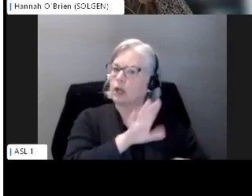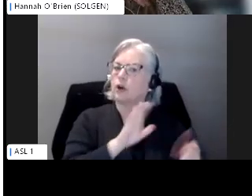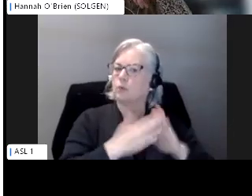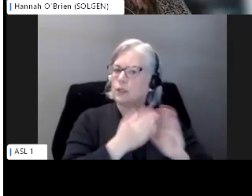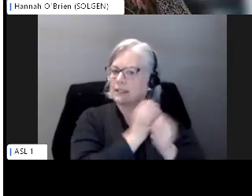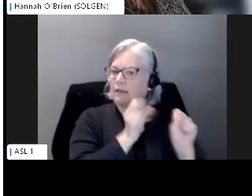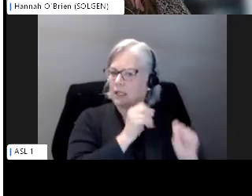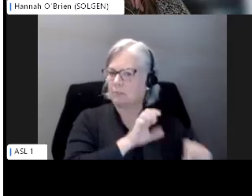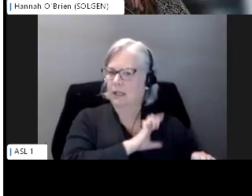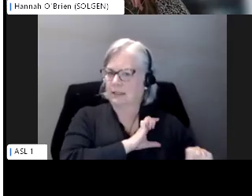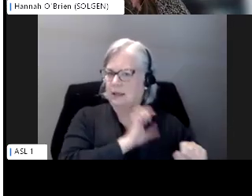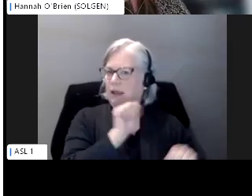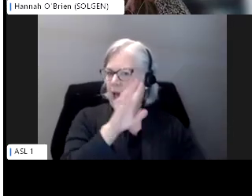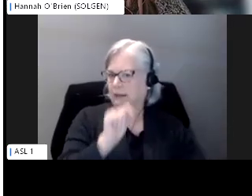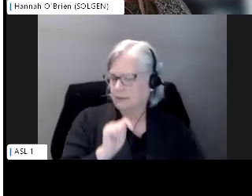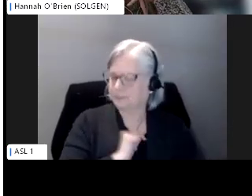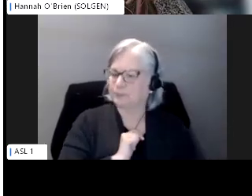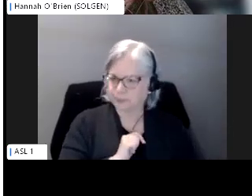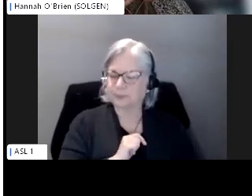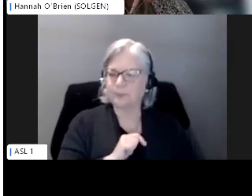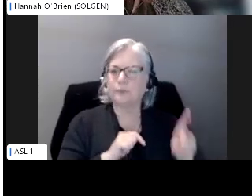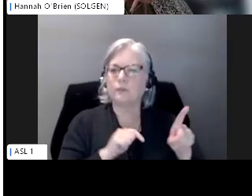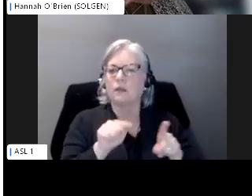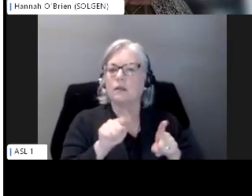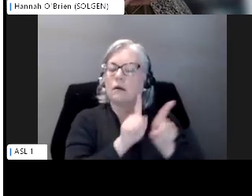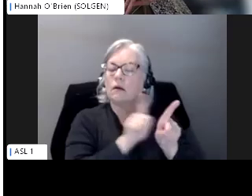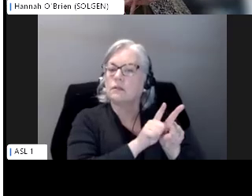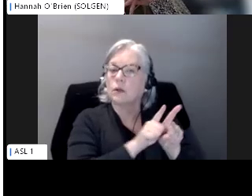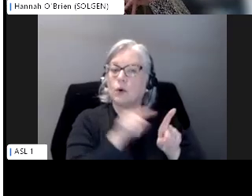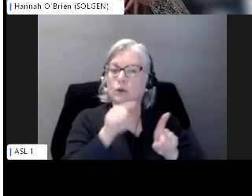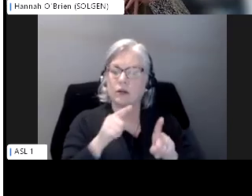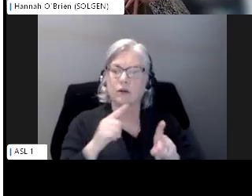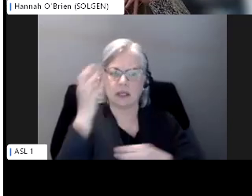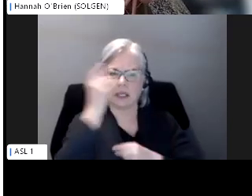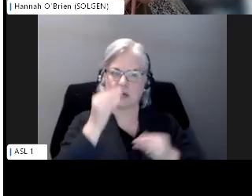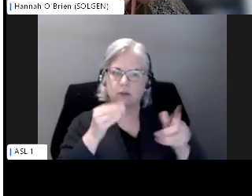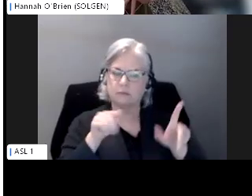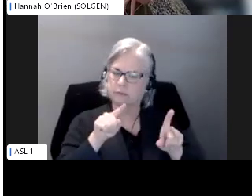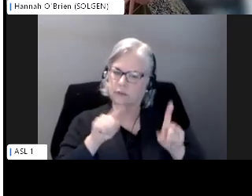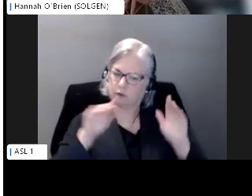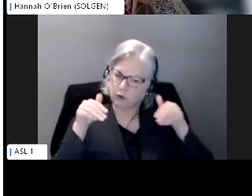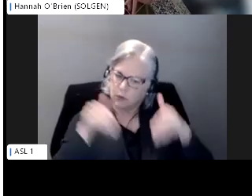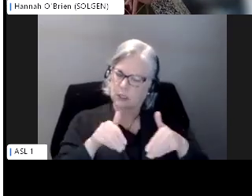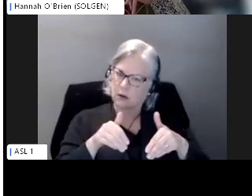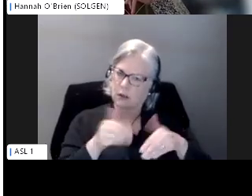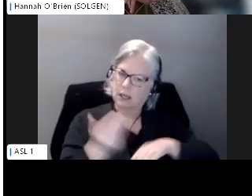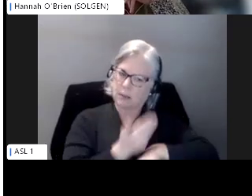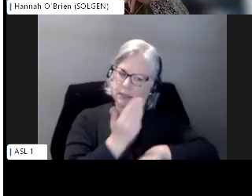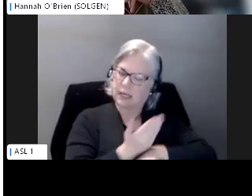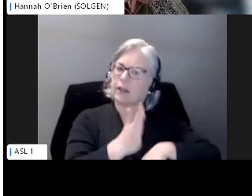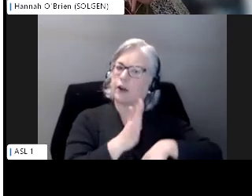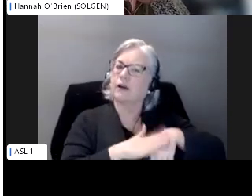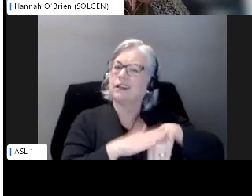have also said that they are looking to further examine the recommendation with a particular focus on updating any guidance materials